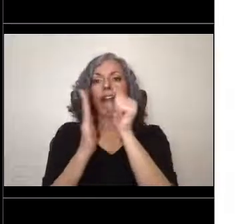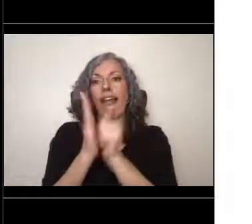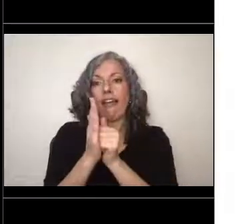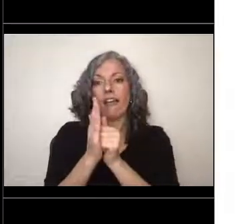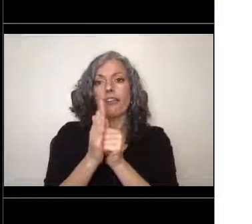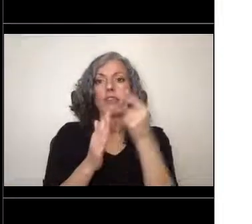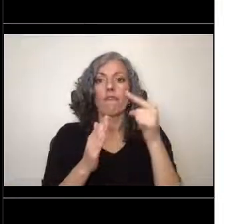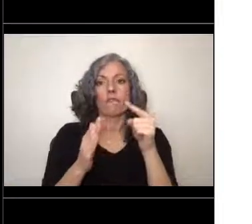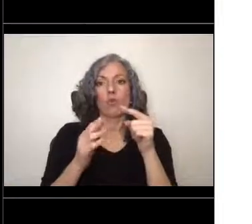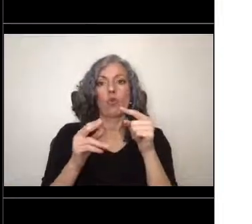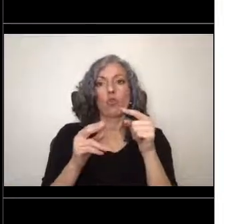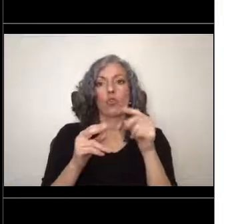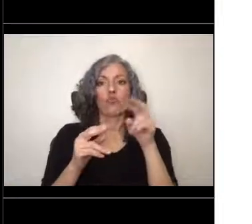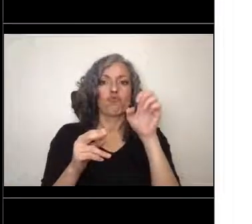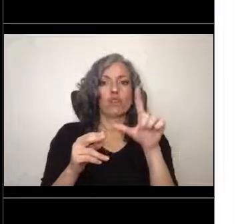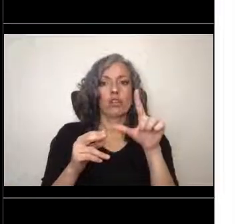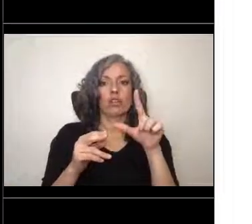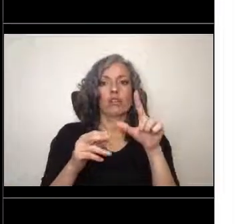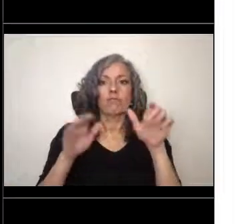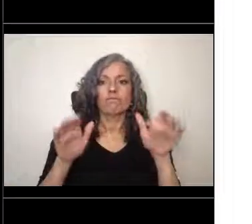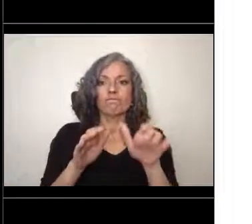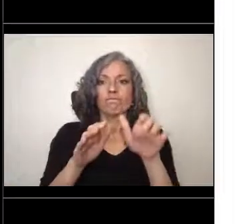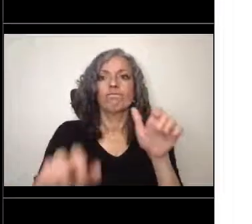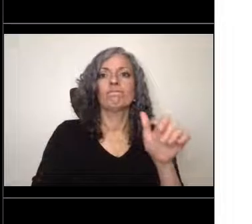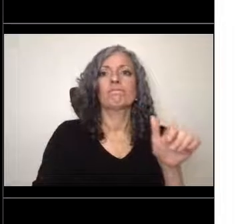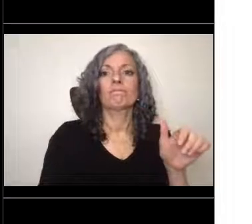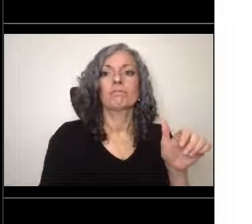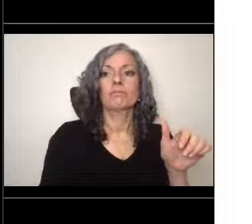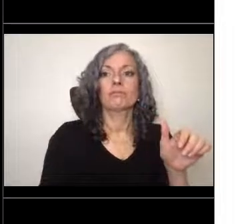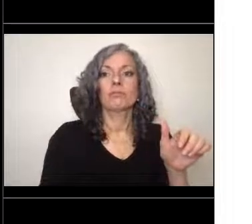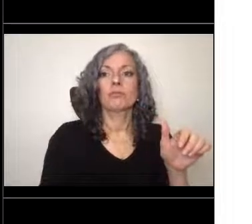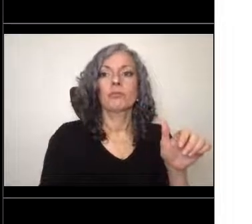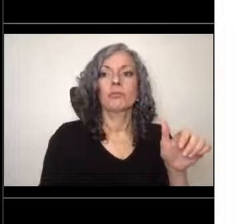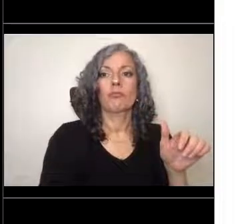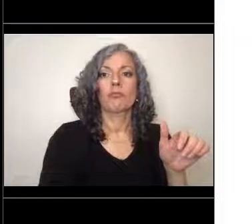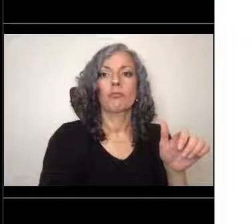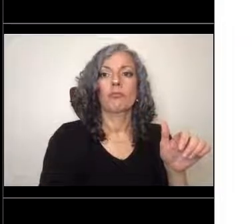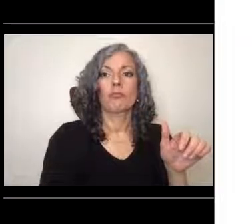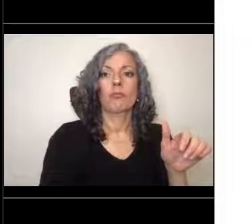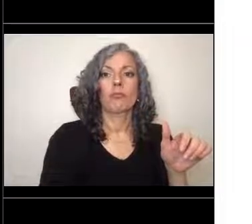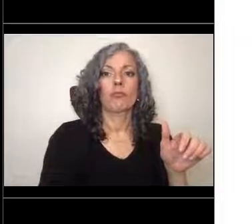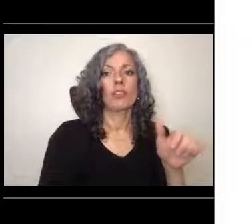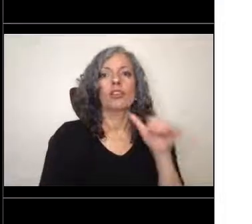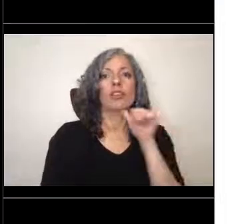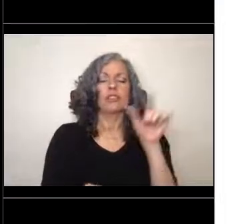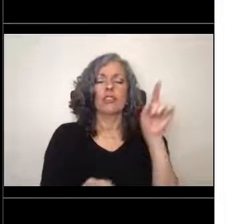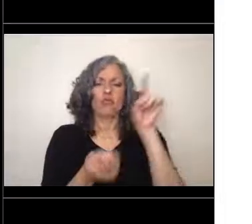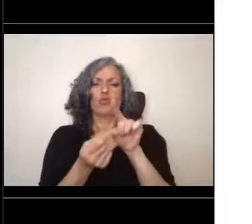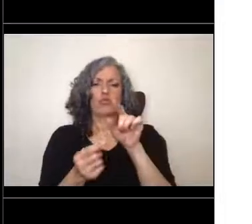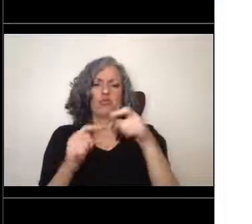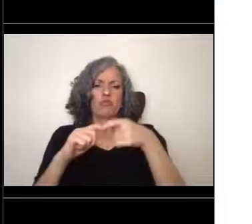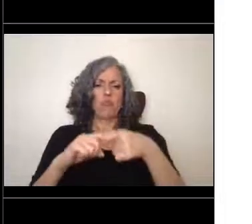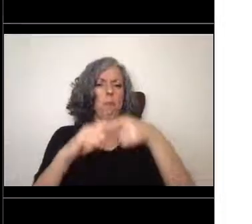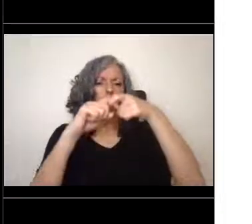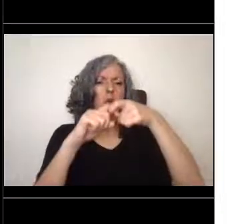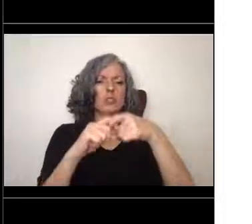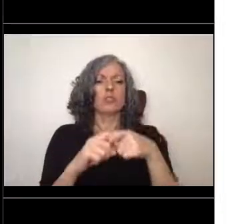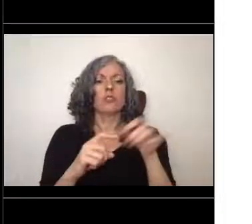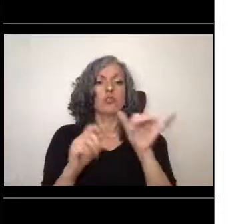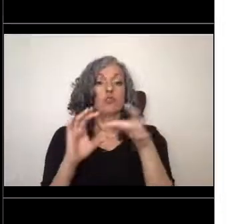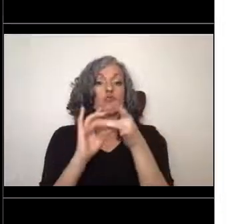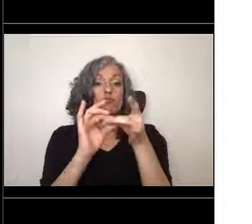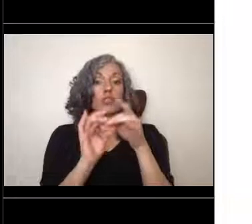operational needs. That funding will continue uninterrupted and is not reduced in any way by this pause. And also in relation to